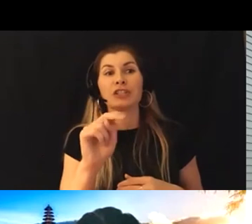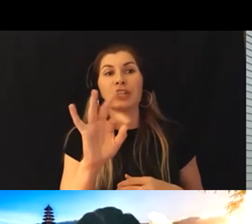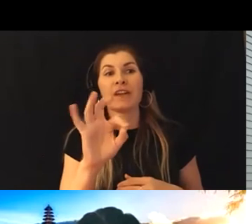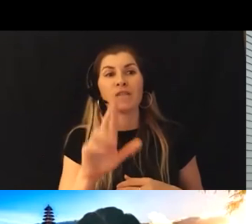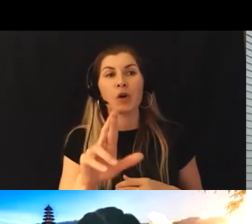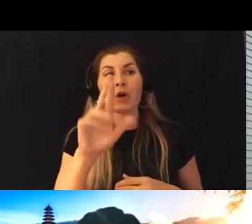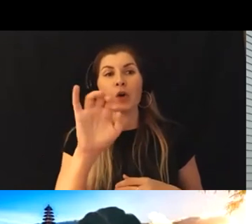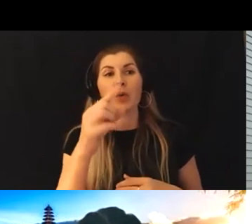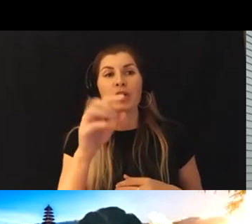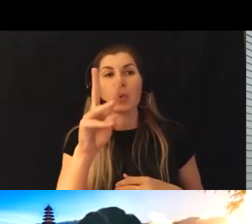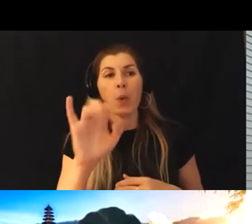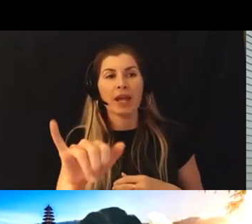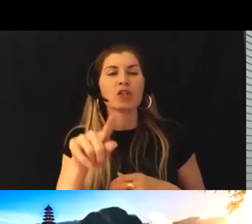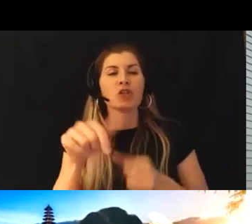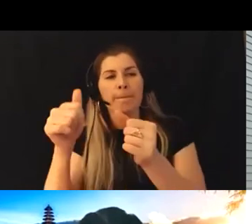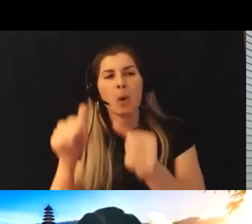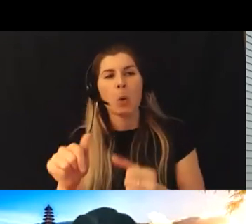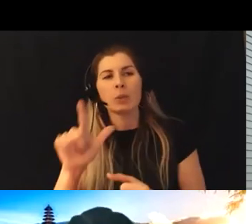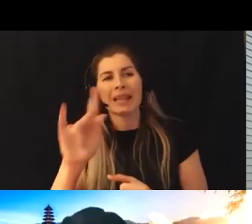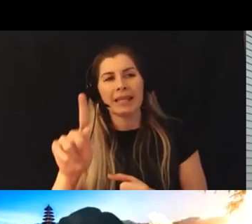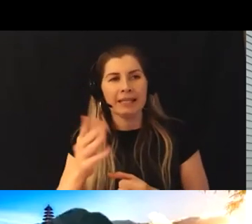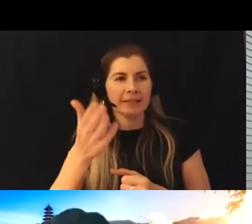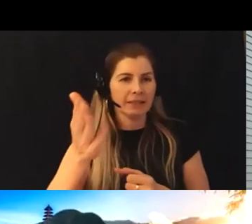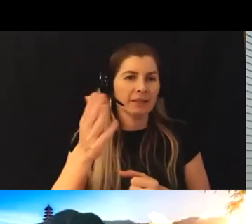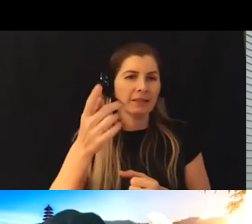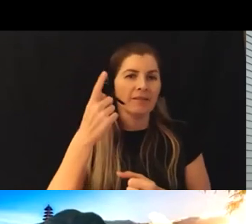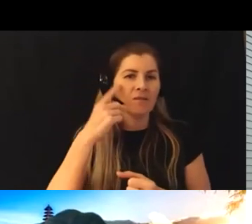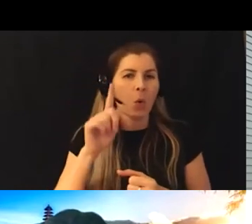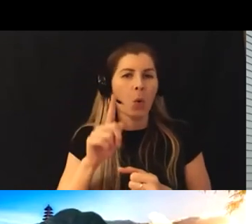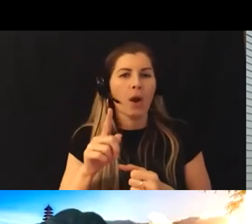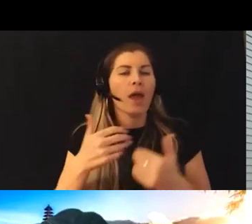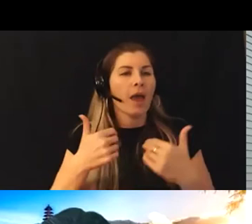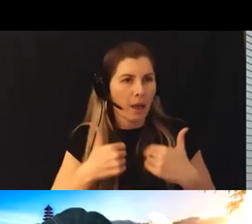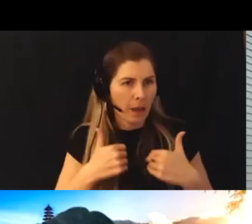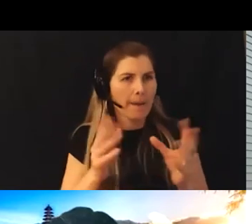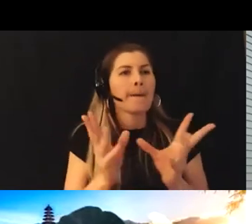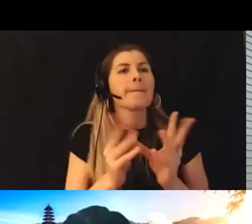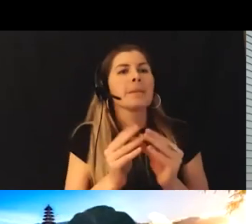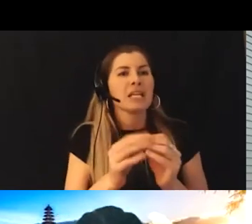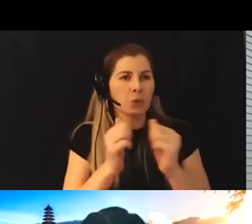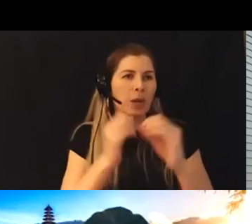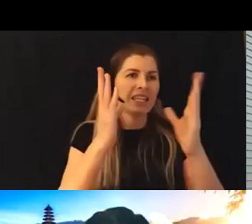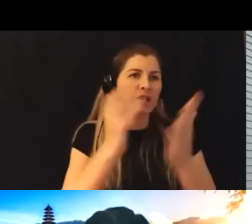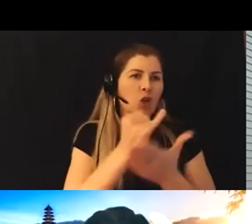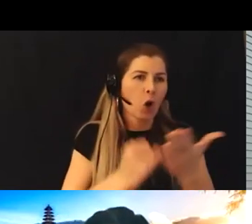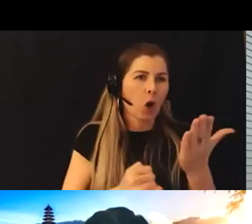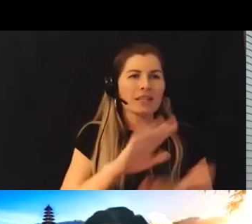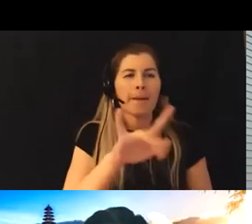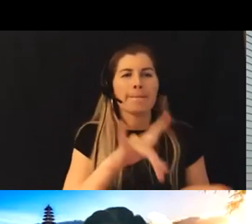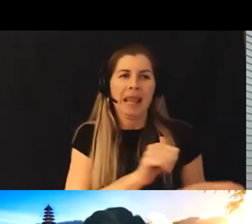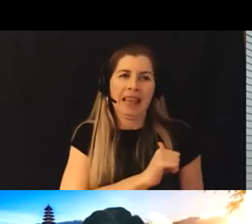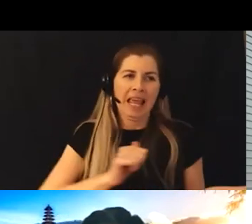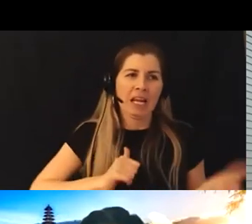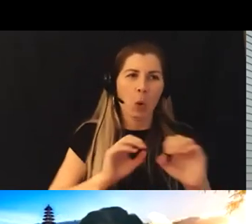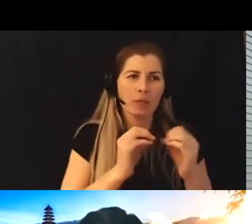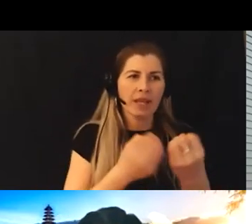has posted a link to some of the meetings going on with the Teaching Artists of the Mid-Atlantic organization, including